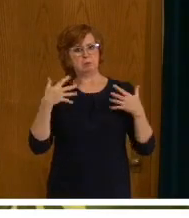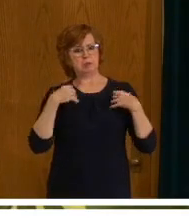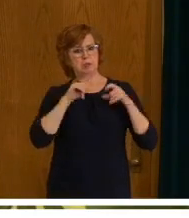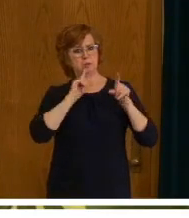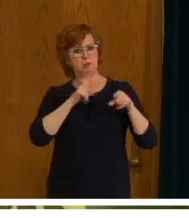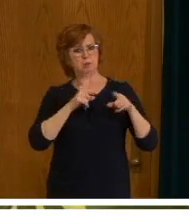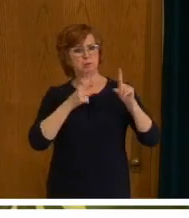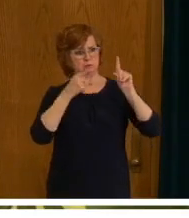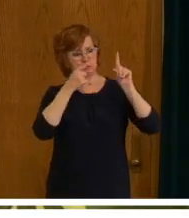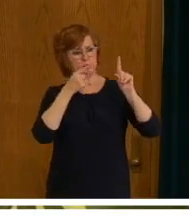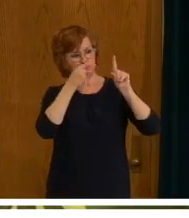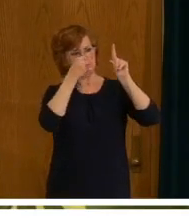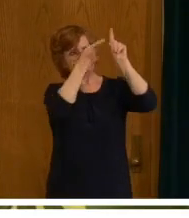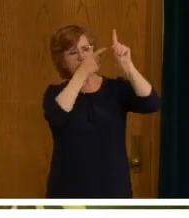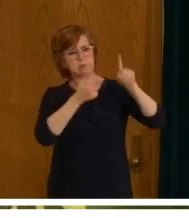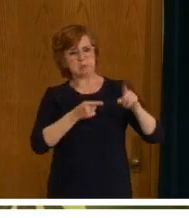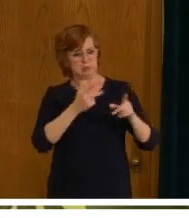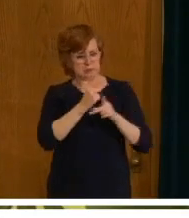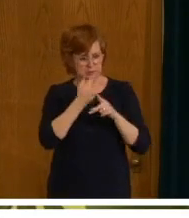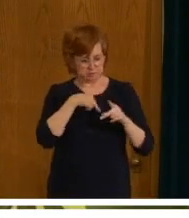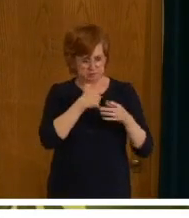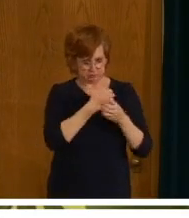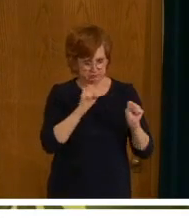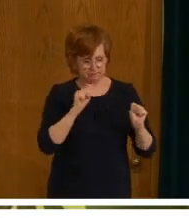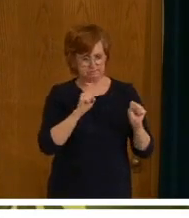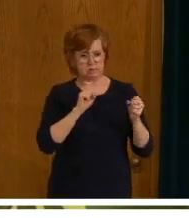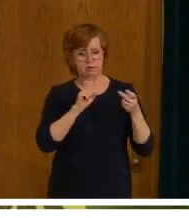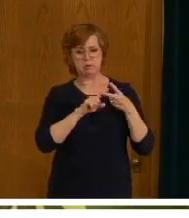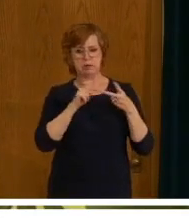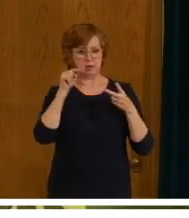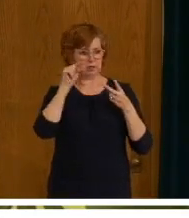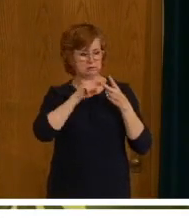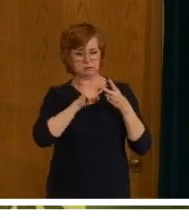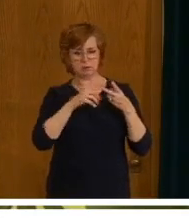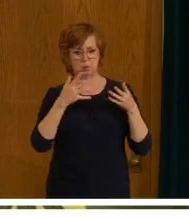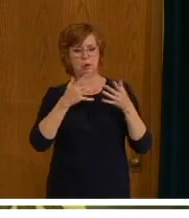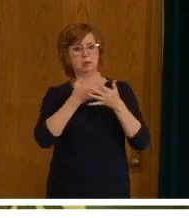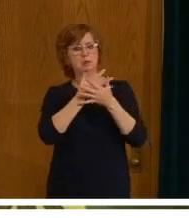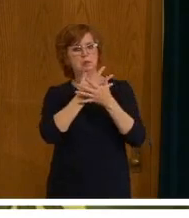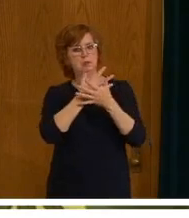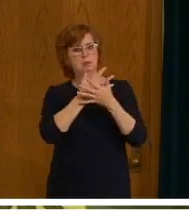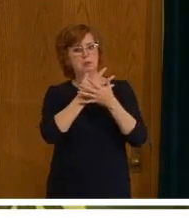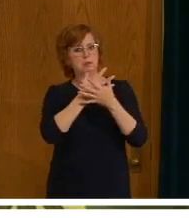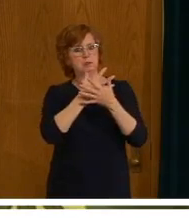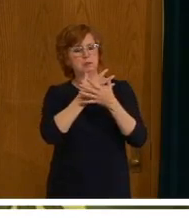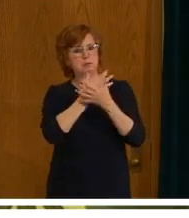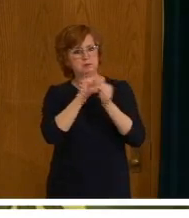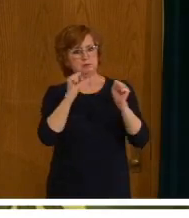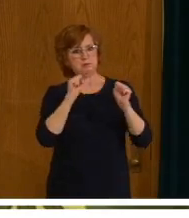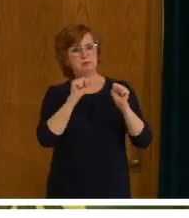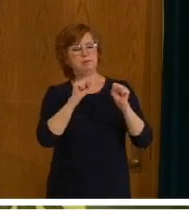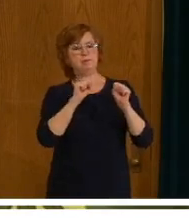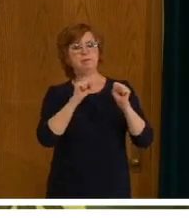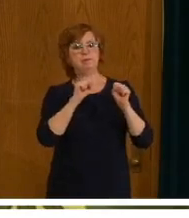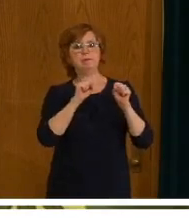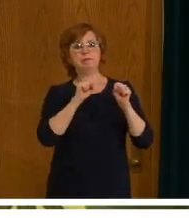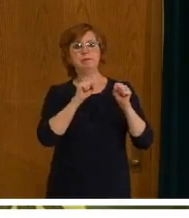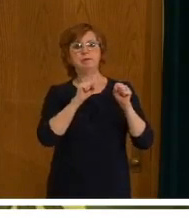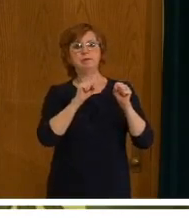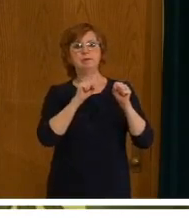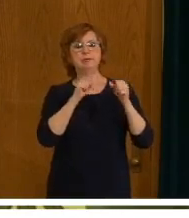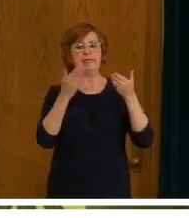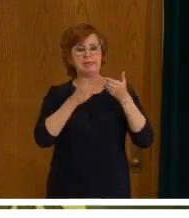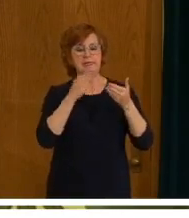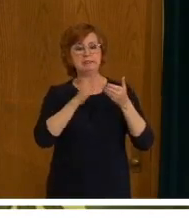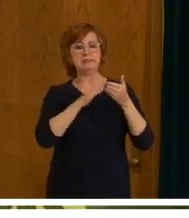in this province safe until such time that we can have vast access, broad-based access to vaccines, of which we are